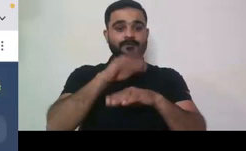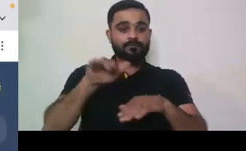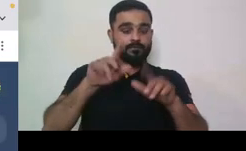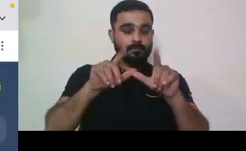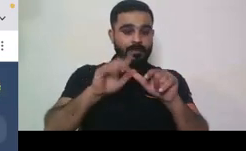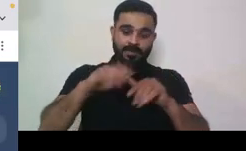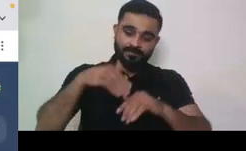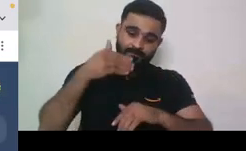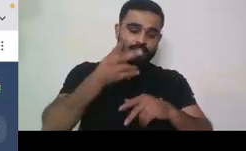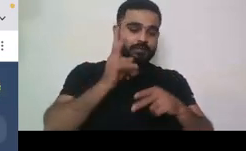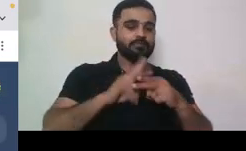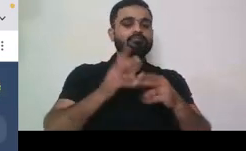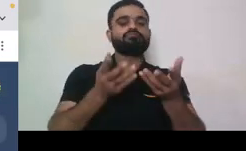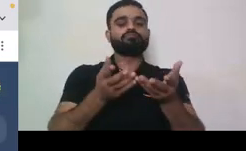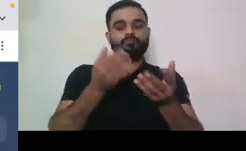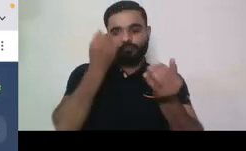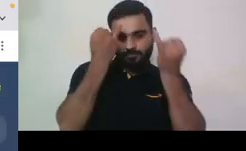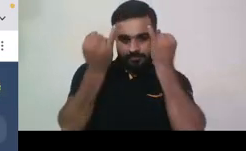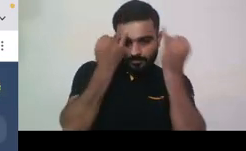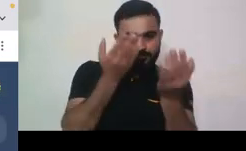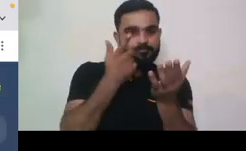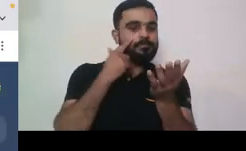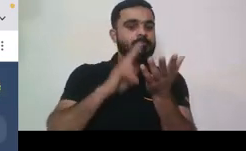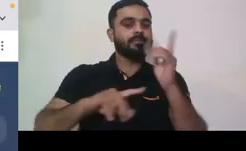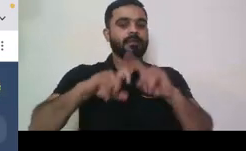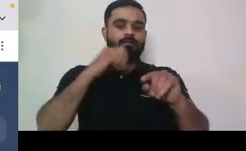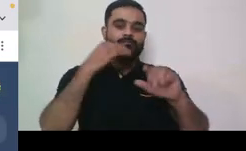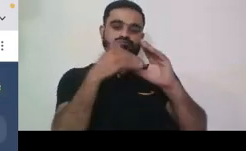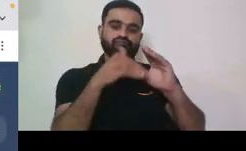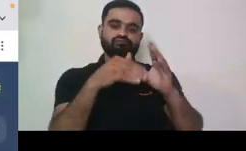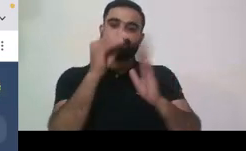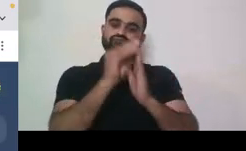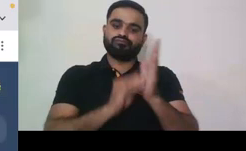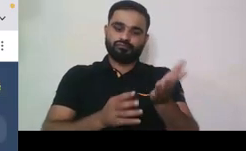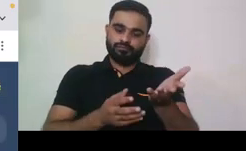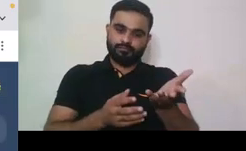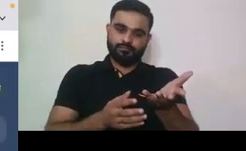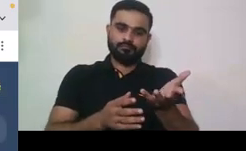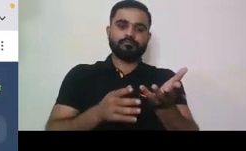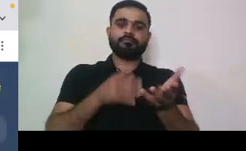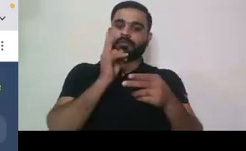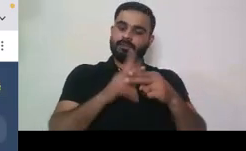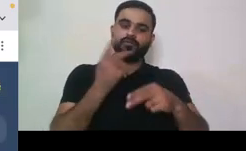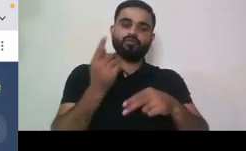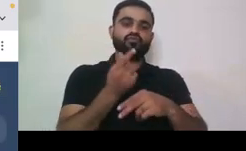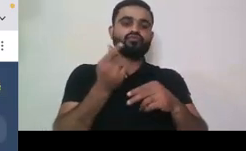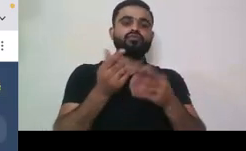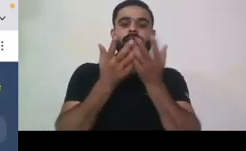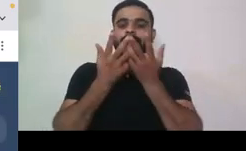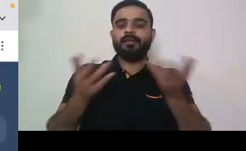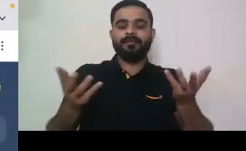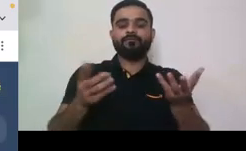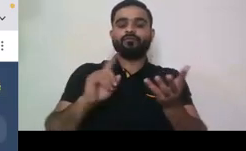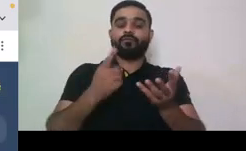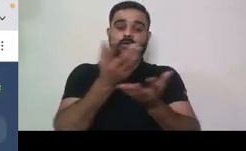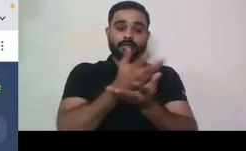you can share the ideas on this link on this Padlet wall. And this wall can be used as a resource for us,